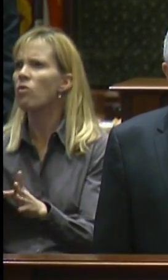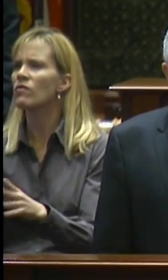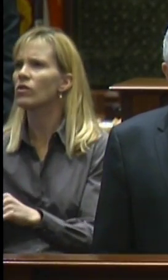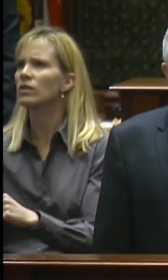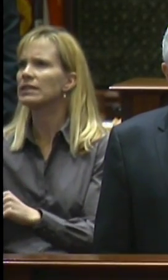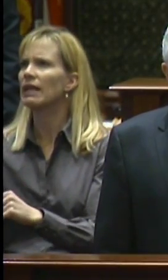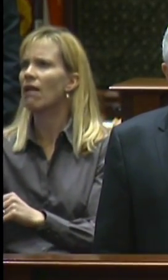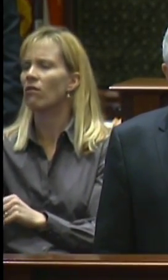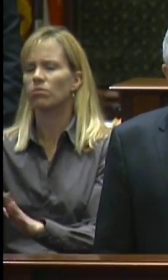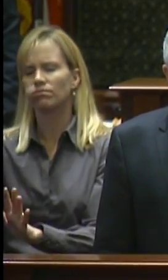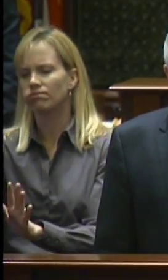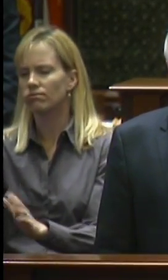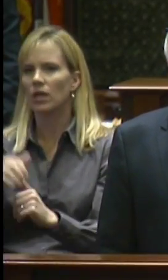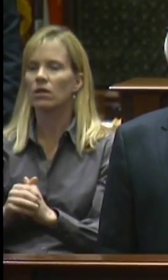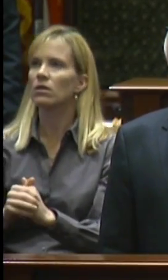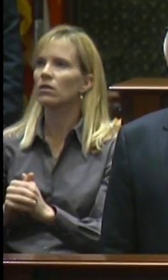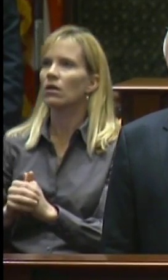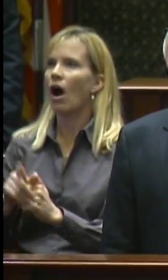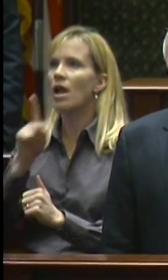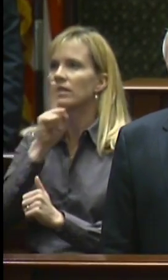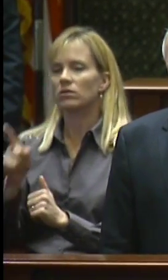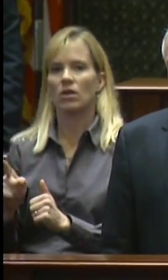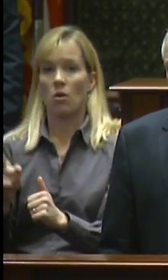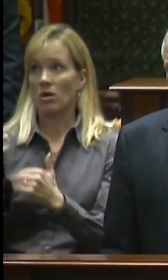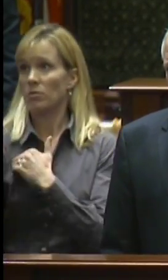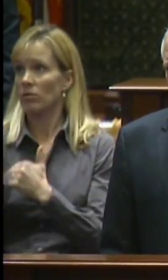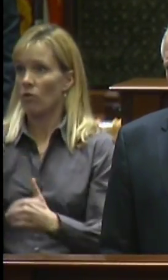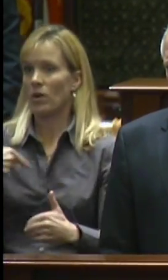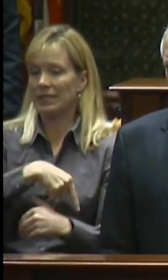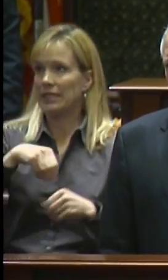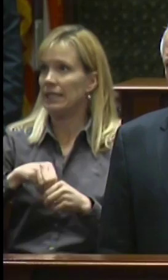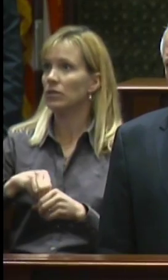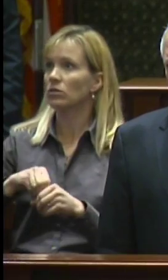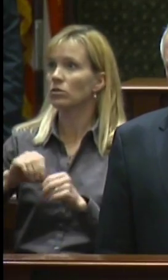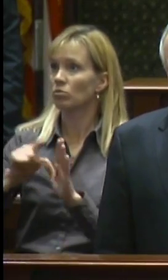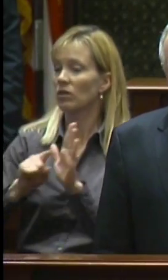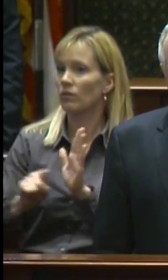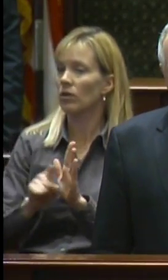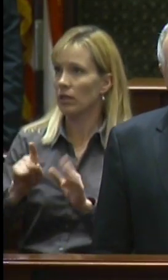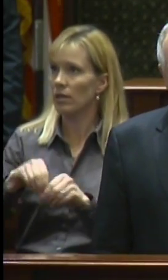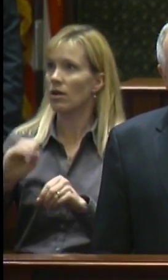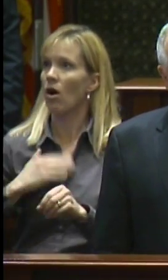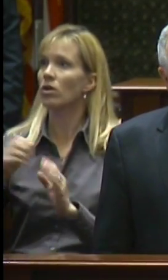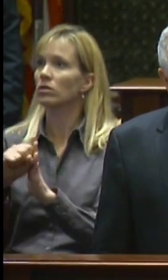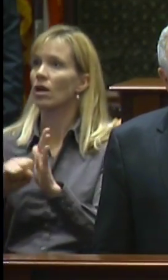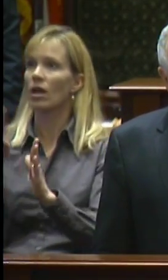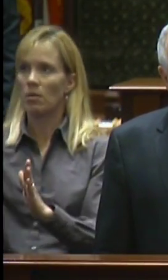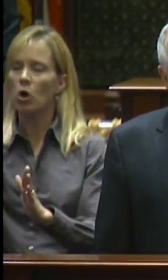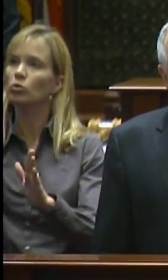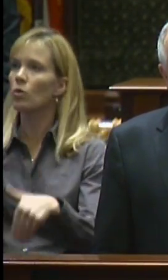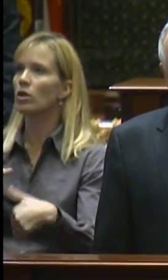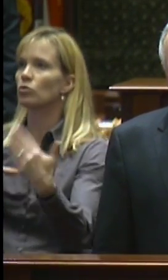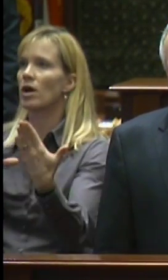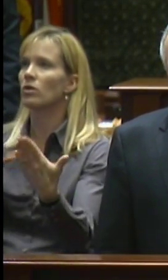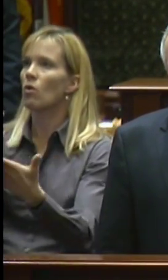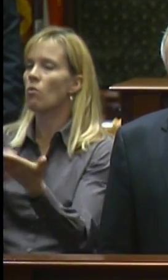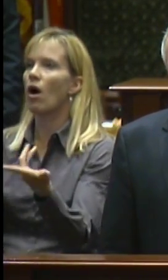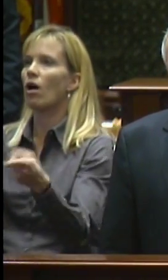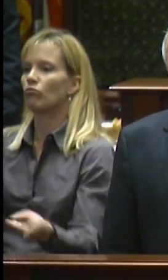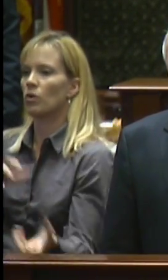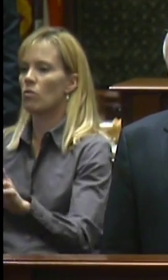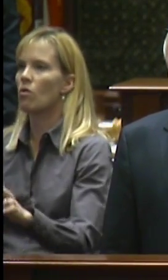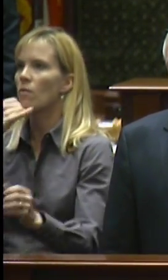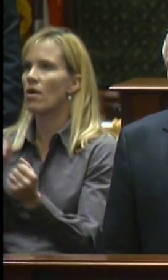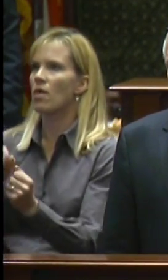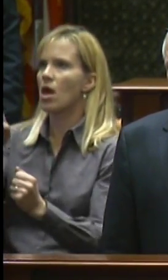scandal. And it's incumbent upon all of us here in Springfield, in our state capital, to address what went wrong there at